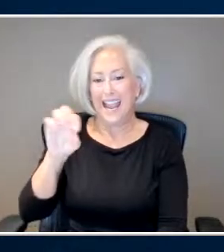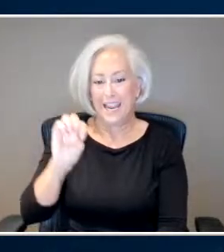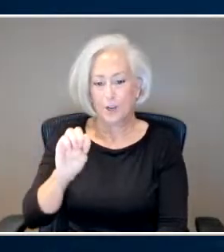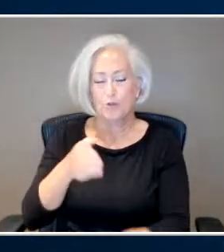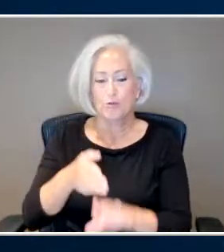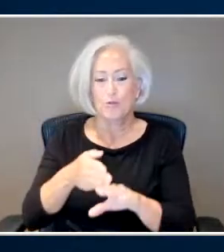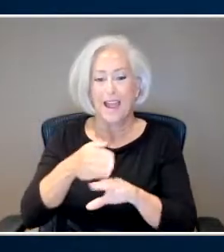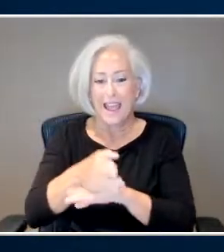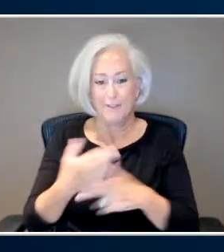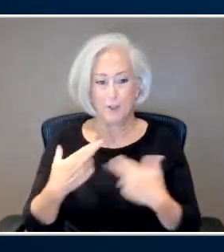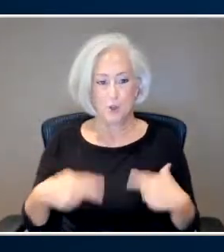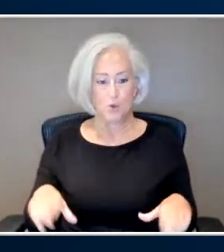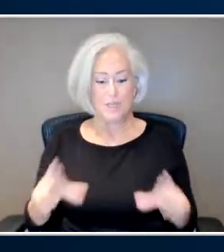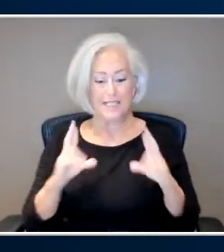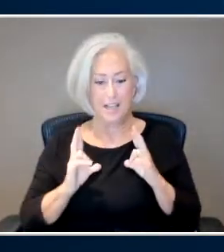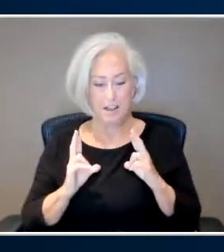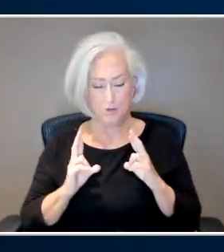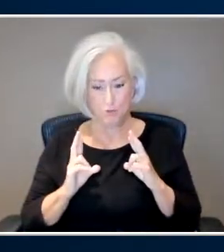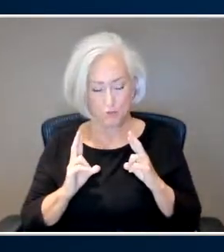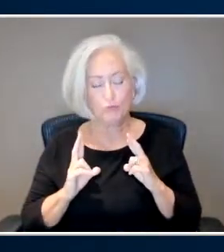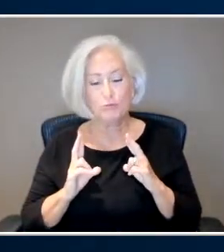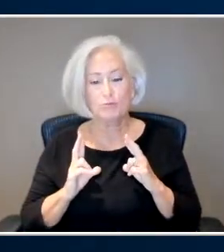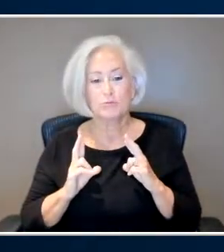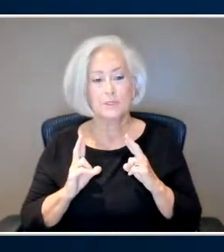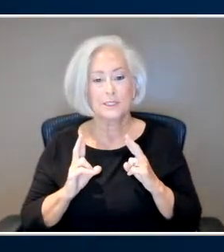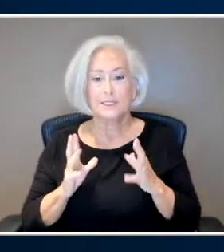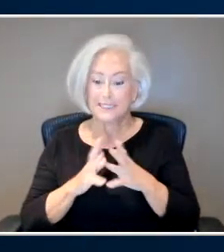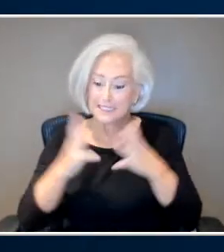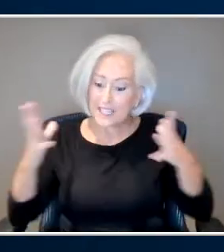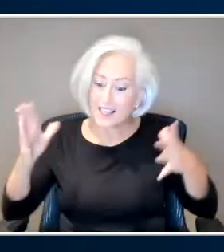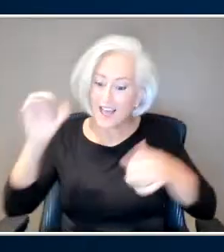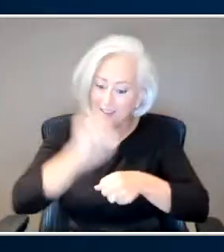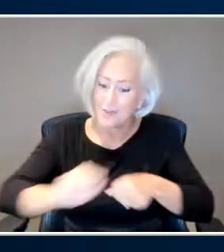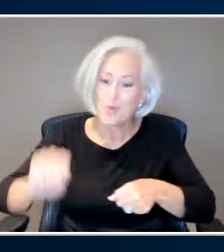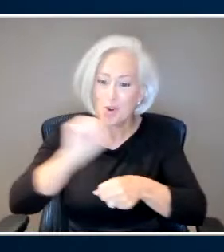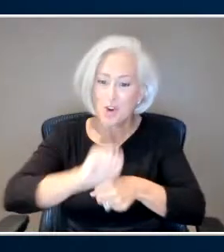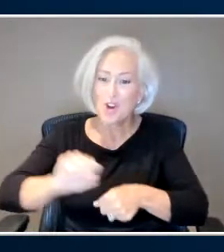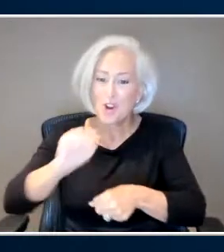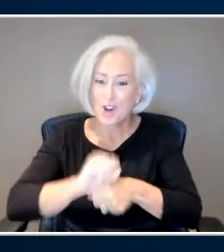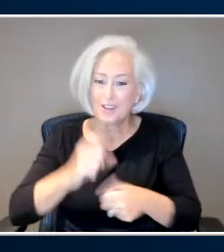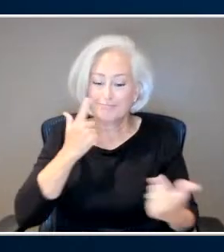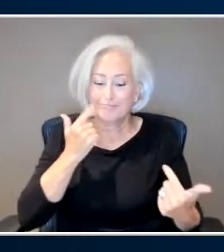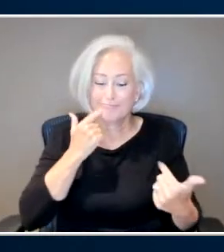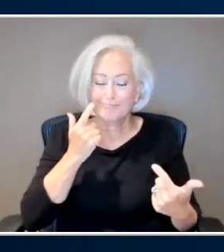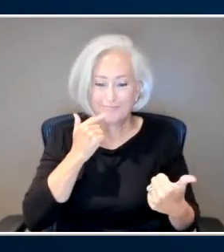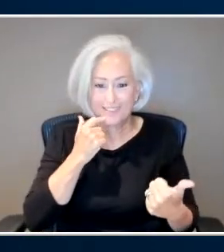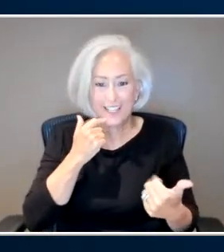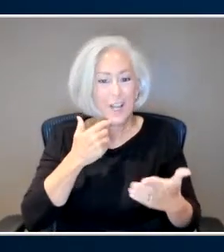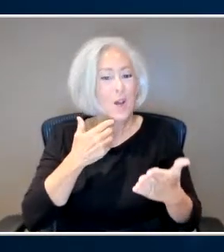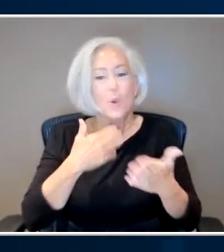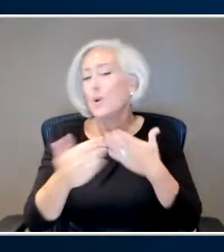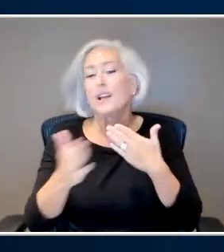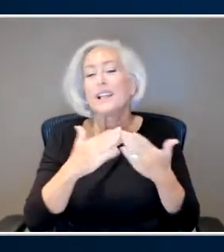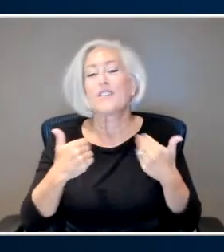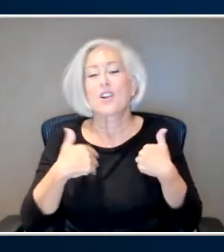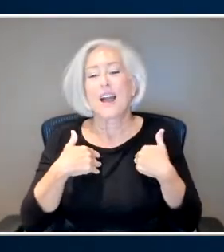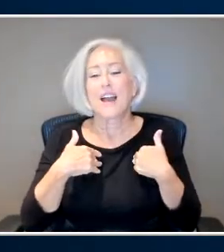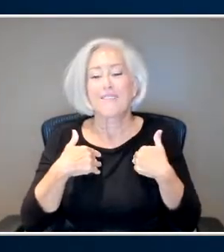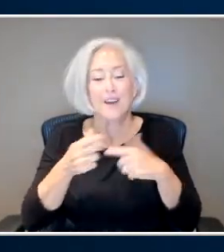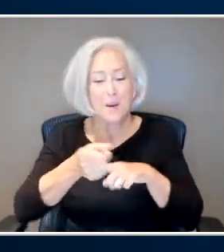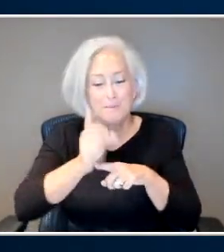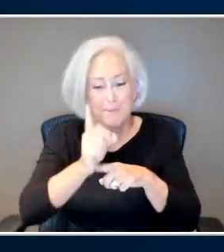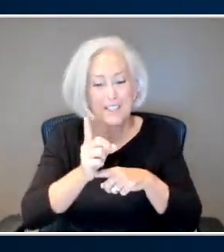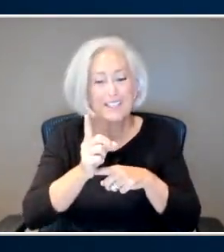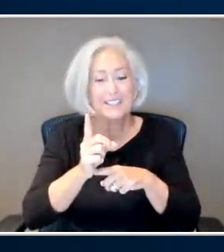retired, and it's a lot of work. So whenever I do get a free moment, I like to